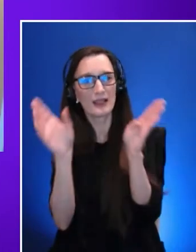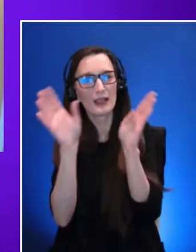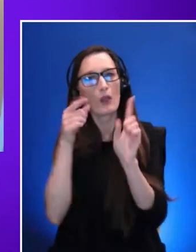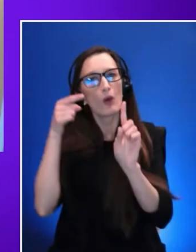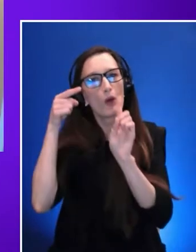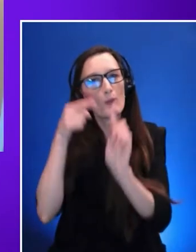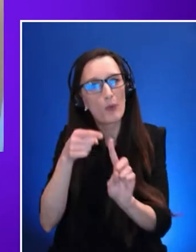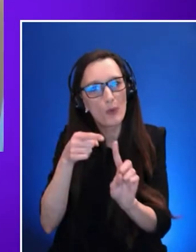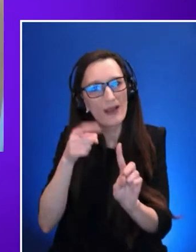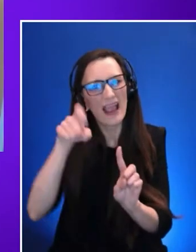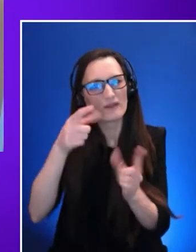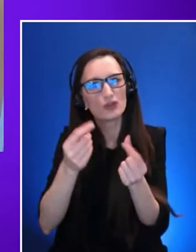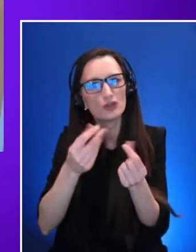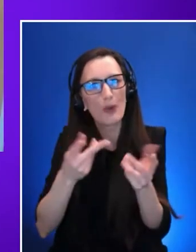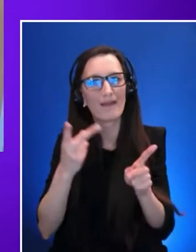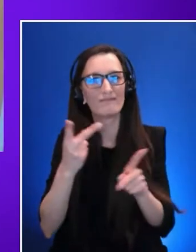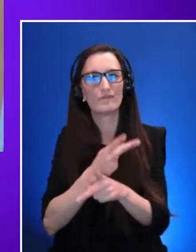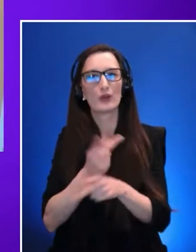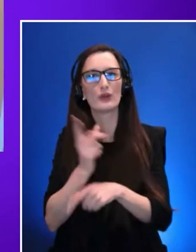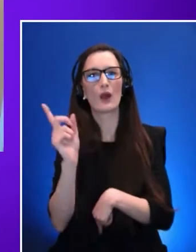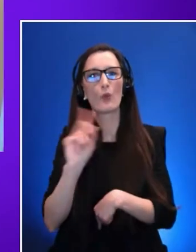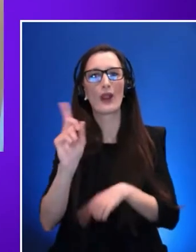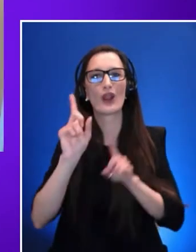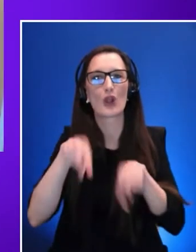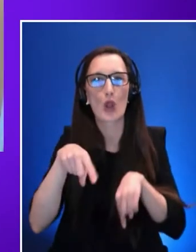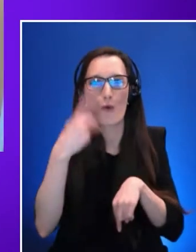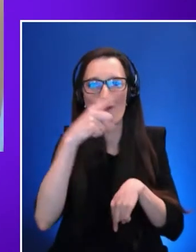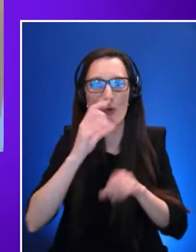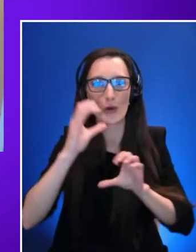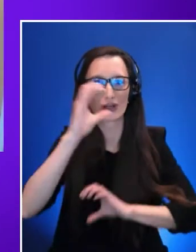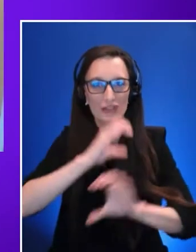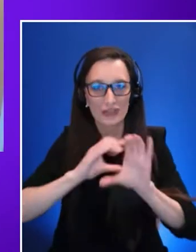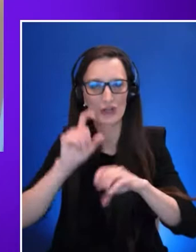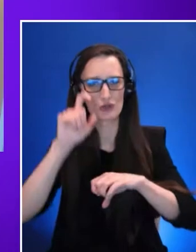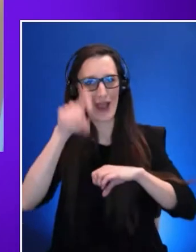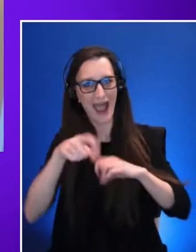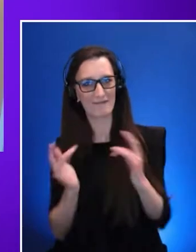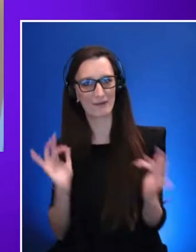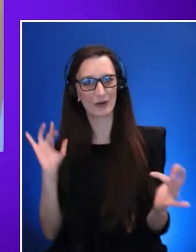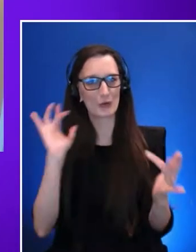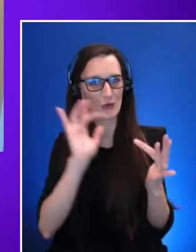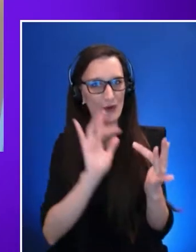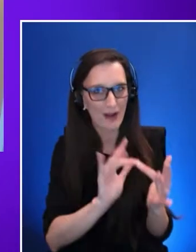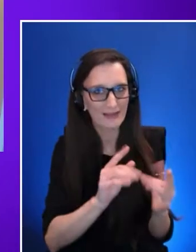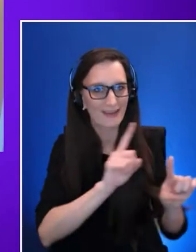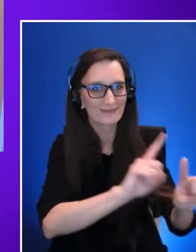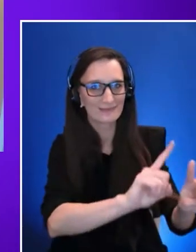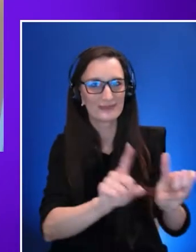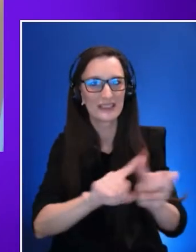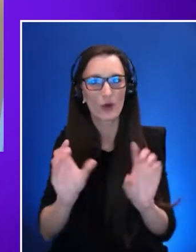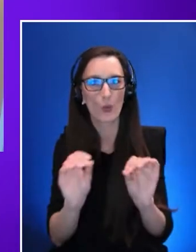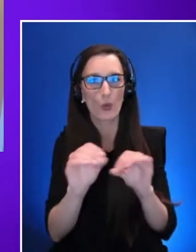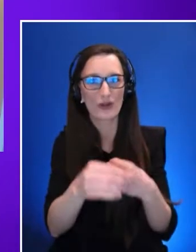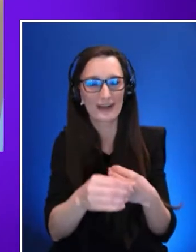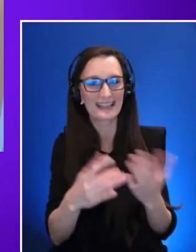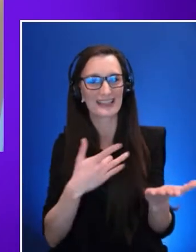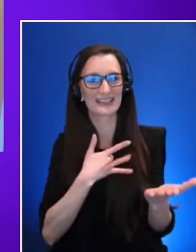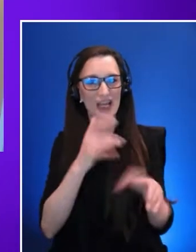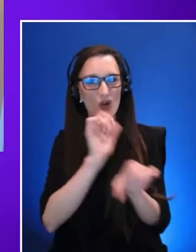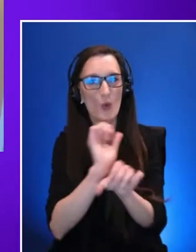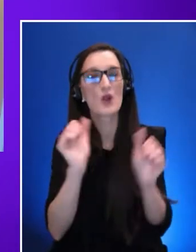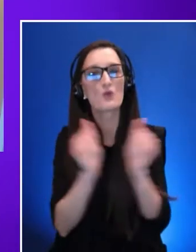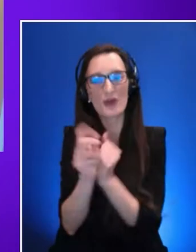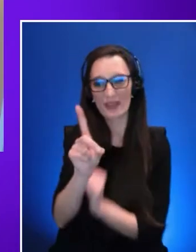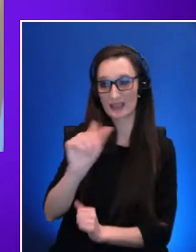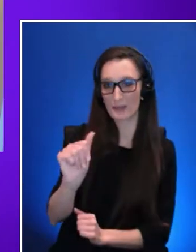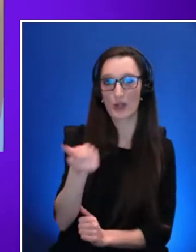initially. You know, he said his search was not a wide search. So you have to reach out to organizations that work with folks with disability and find folks that maybe don't have the